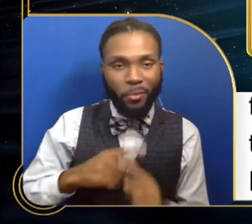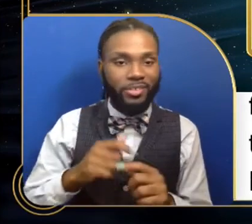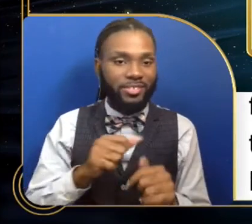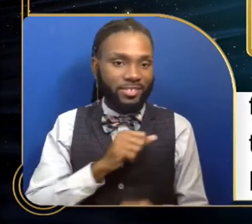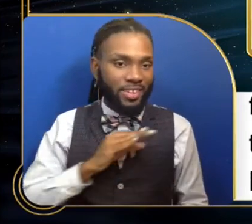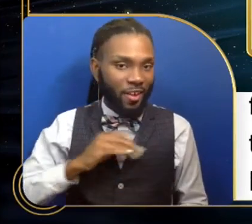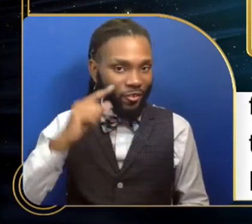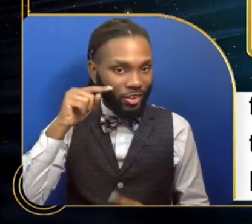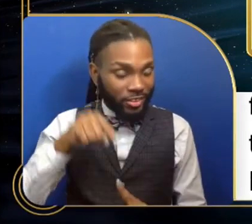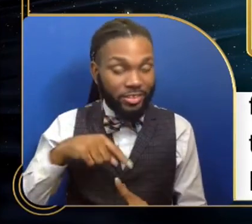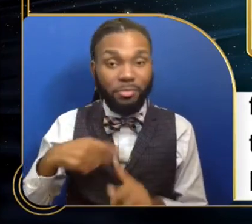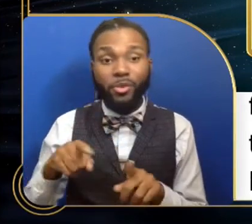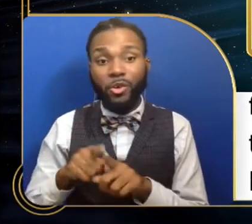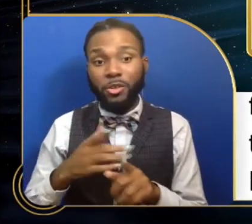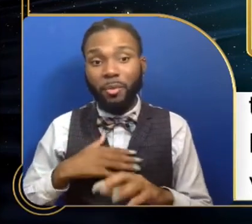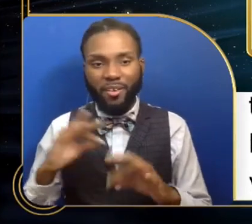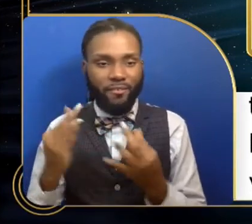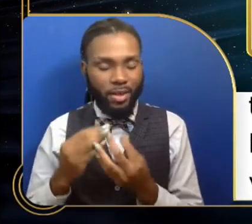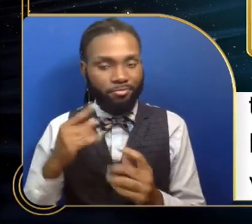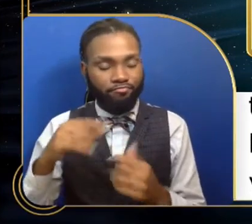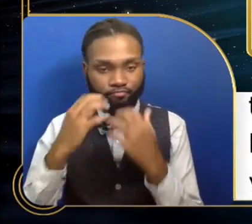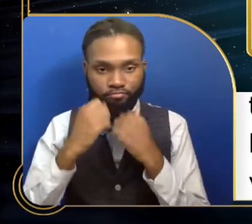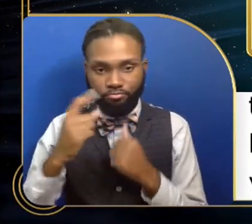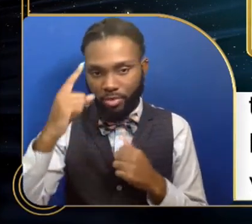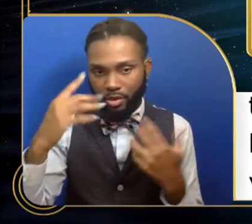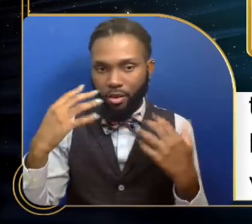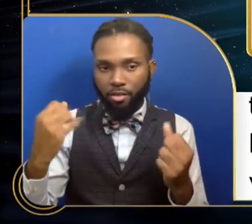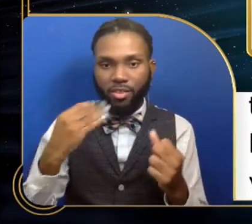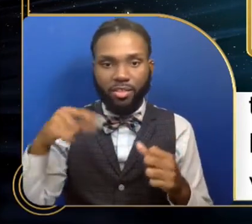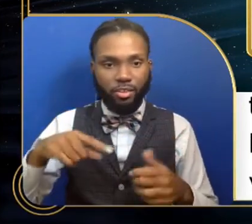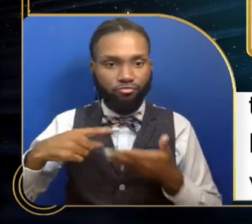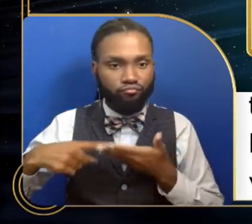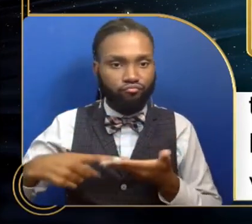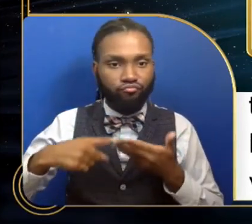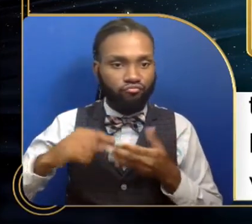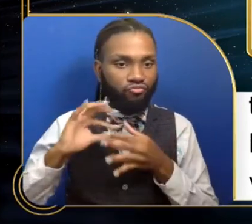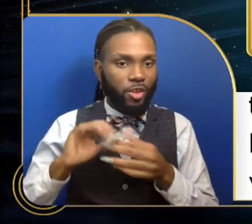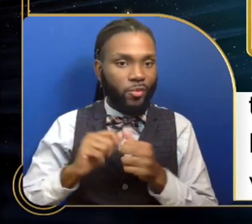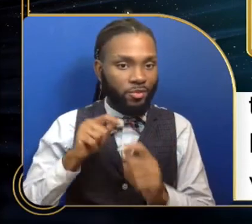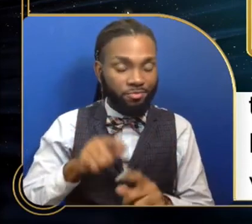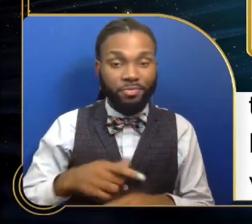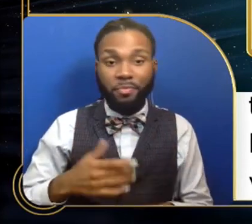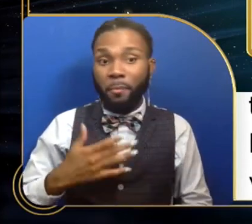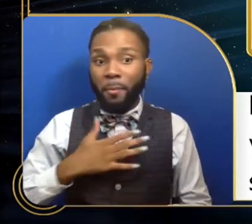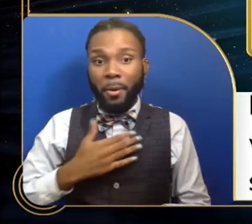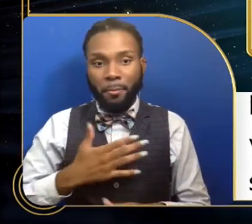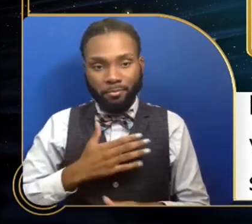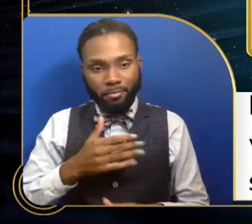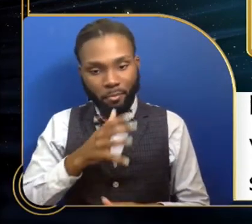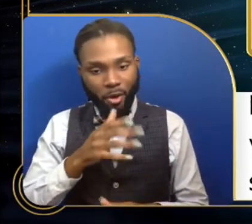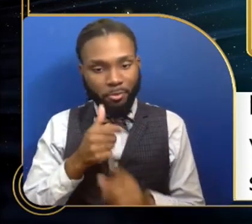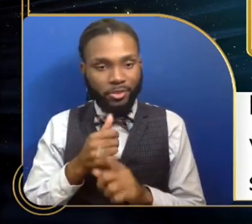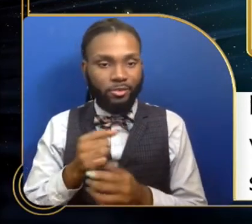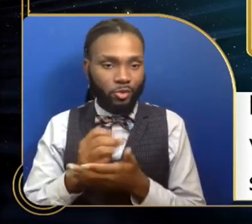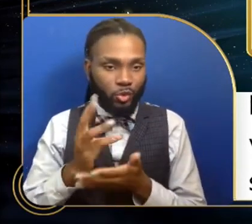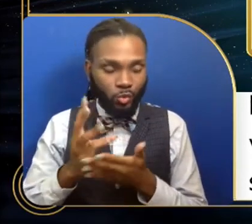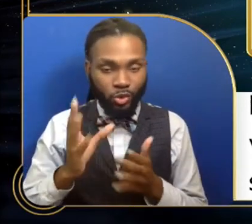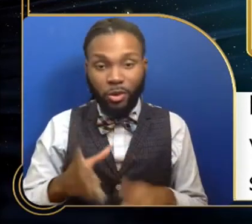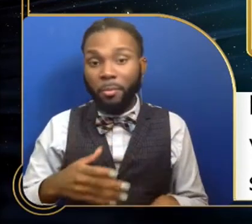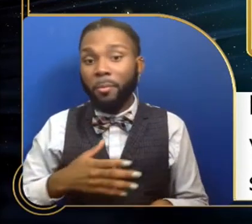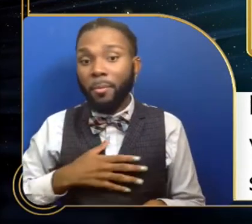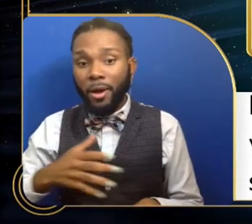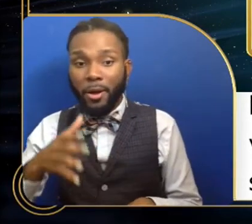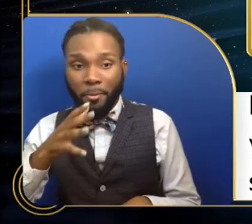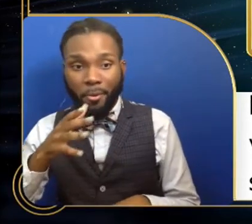family who value mental health and the conversation that surrounds it. My mom is a social worker, my sister is a therapist, I see a therapist, so